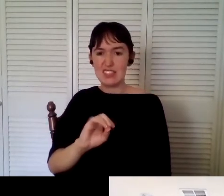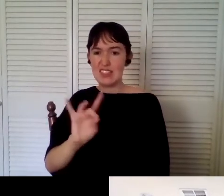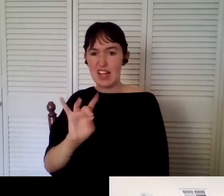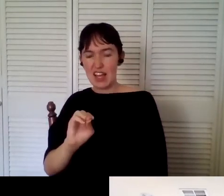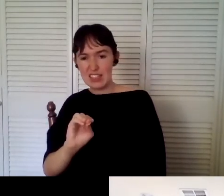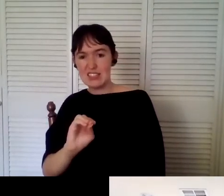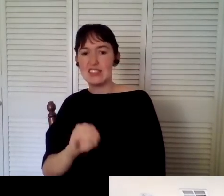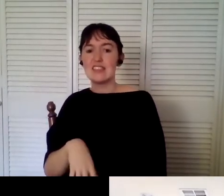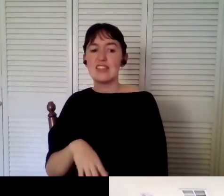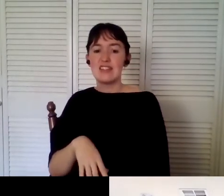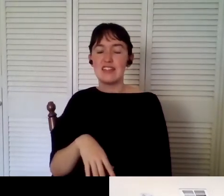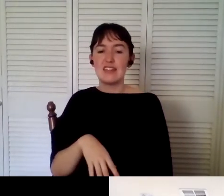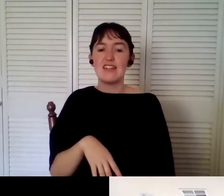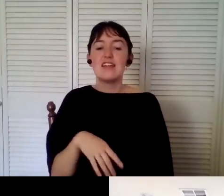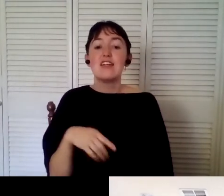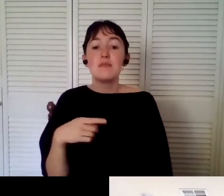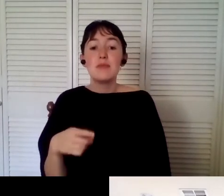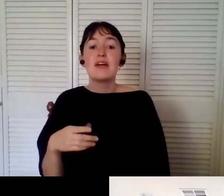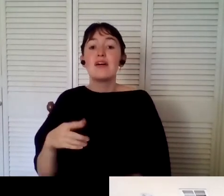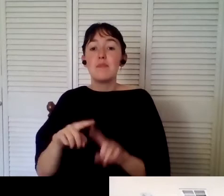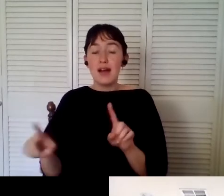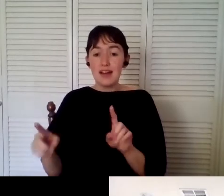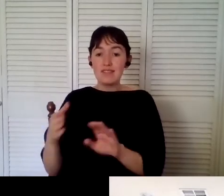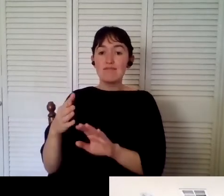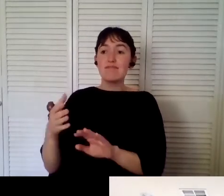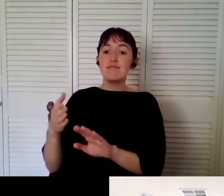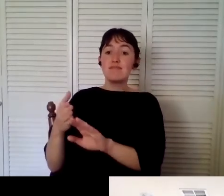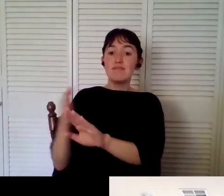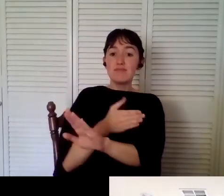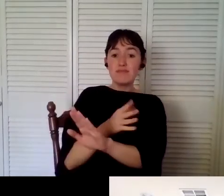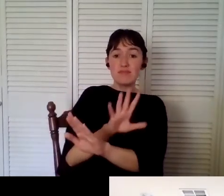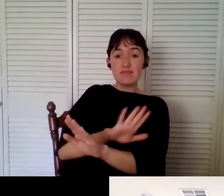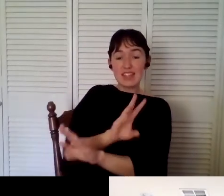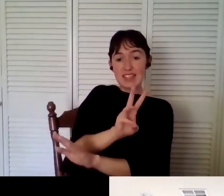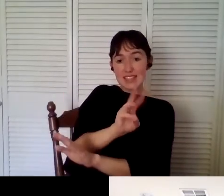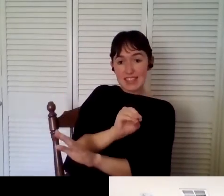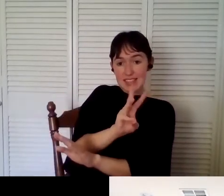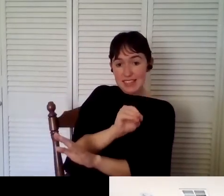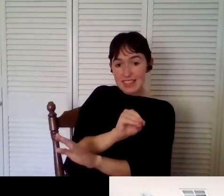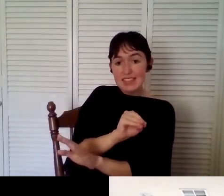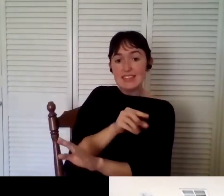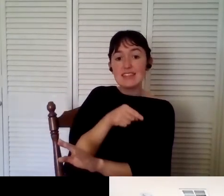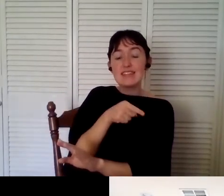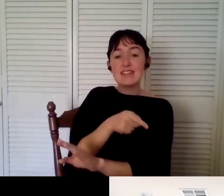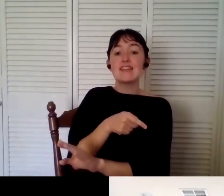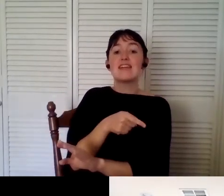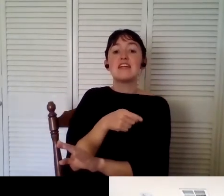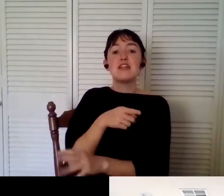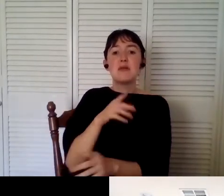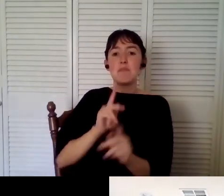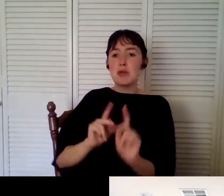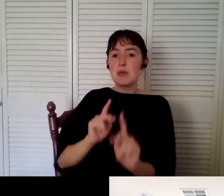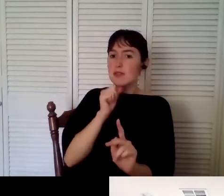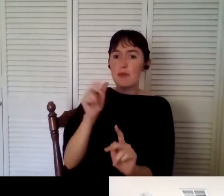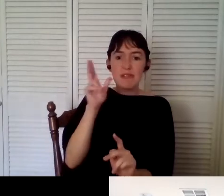full decade of disco music that has been lost to time that modern people don't think about at all. But like when you think